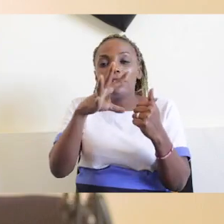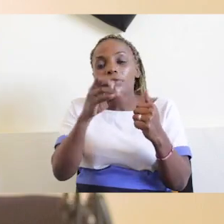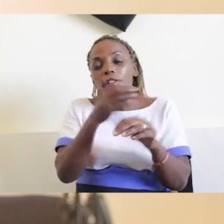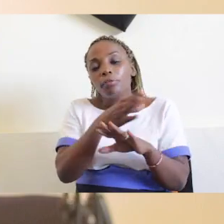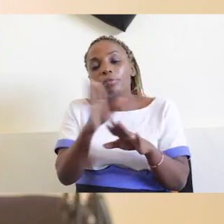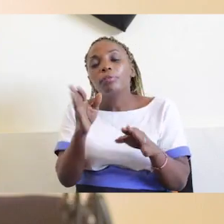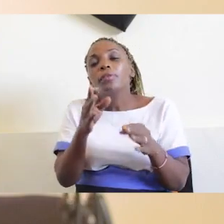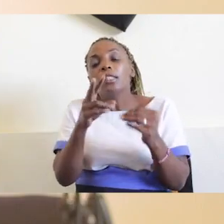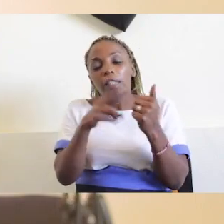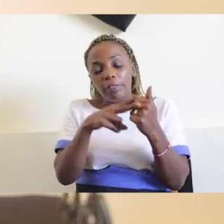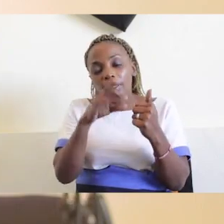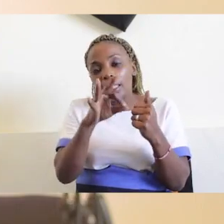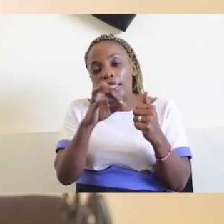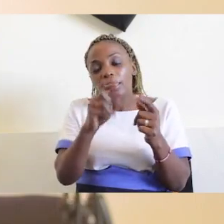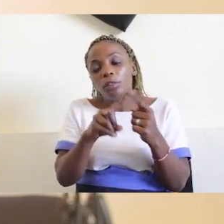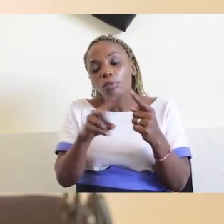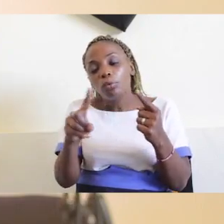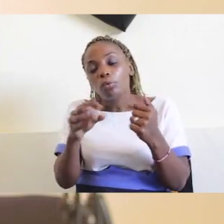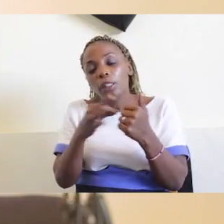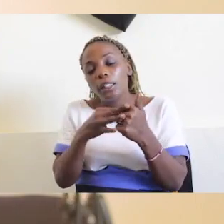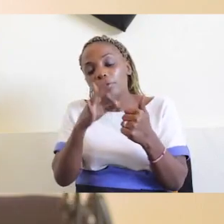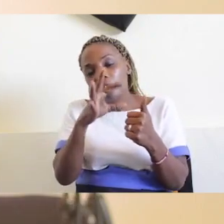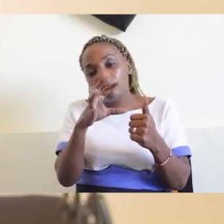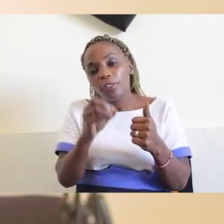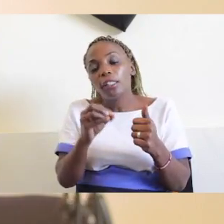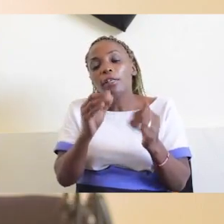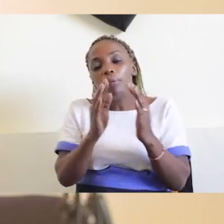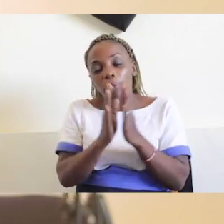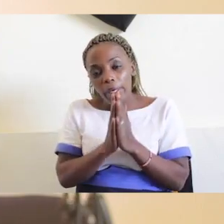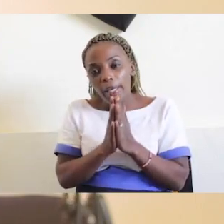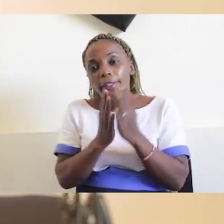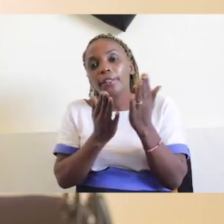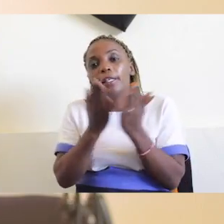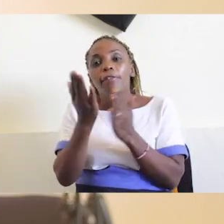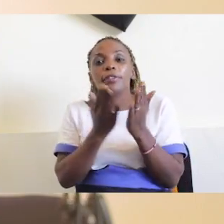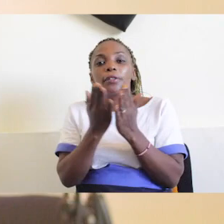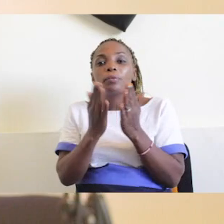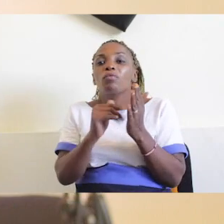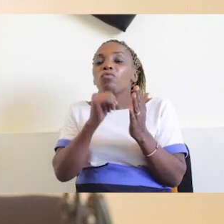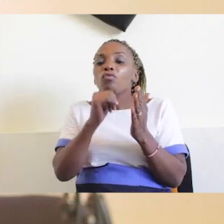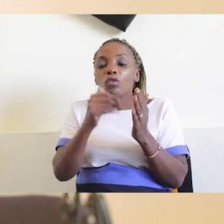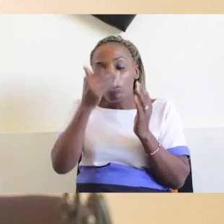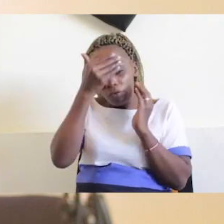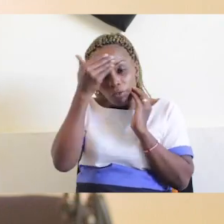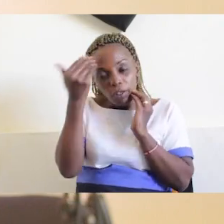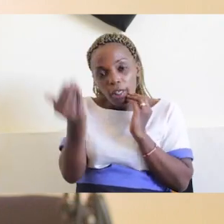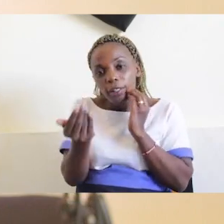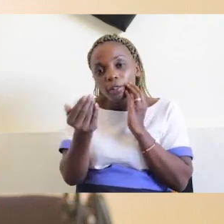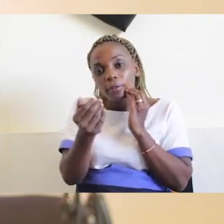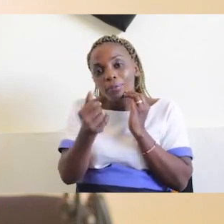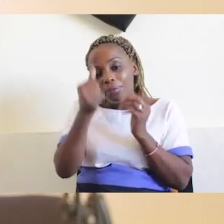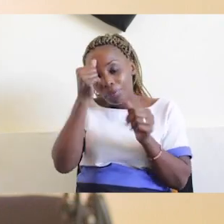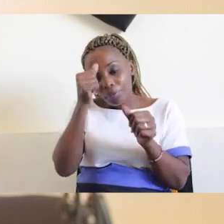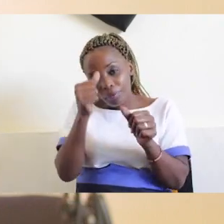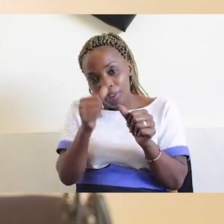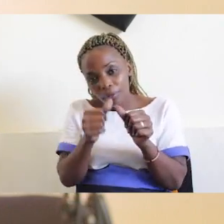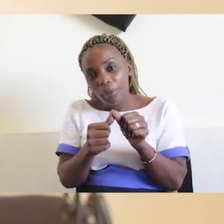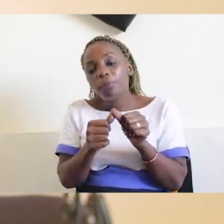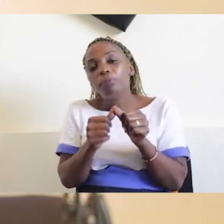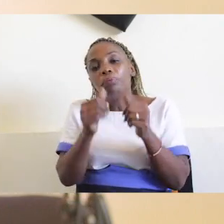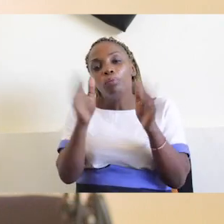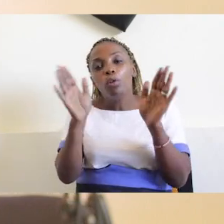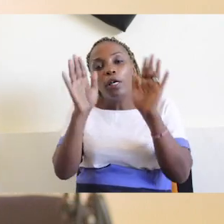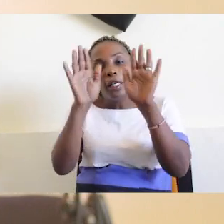thereabout. 7:30 to 8:50 p.m. is our prayer service. And so don't forget, remember that the